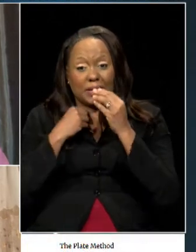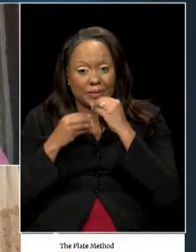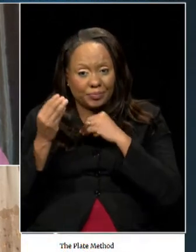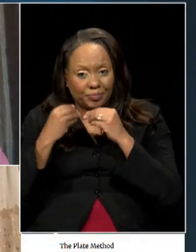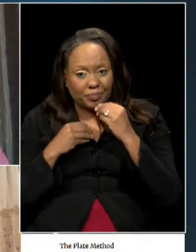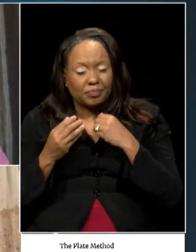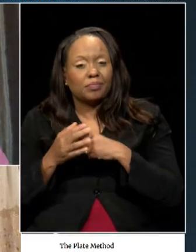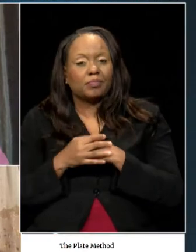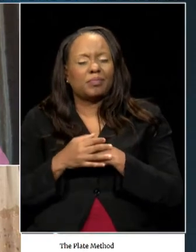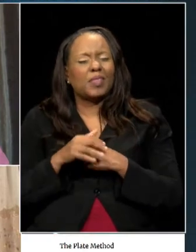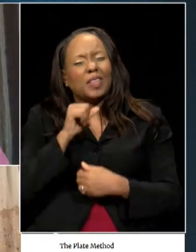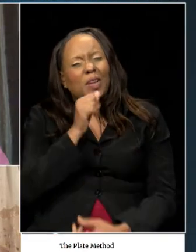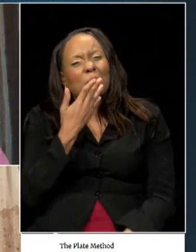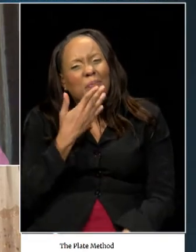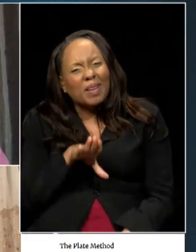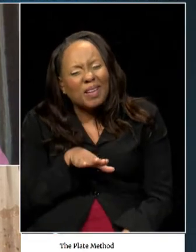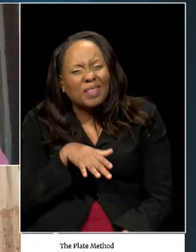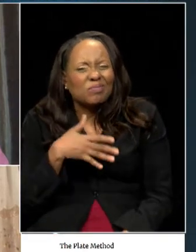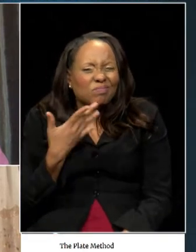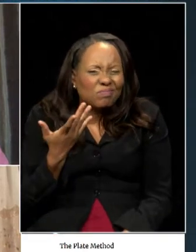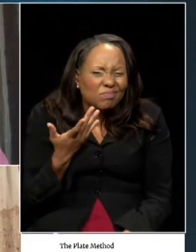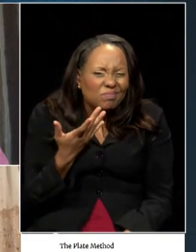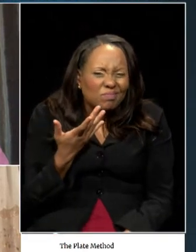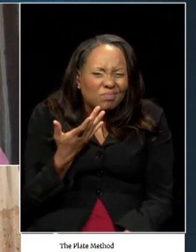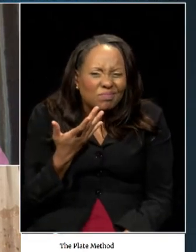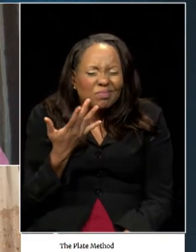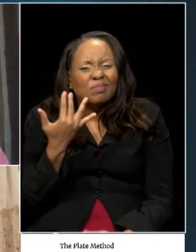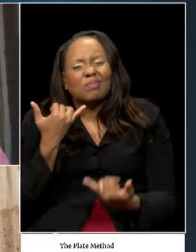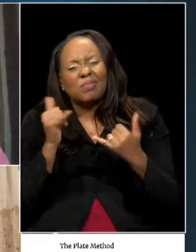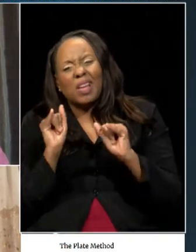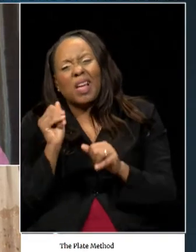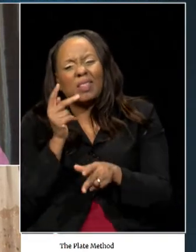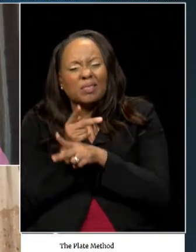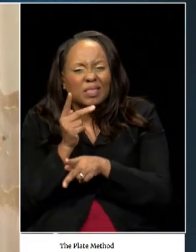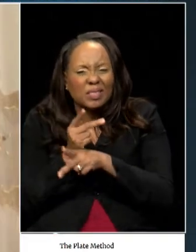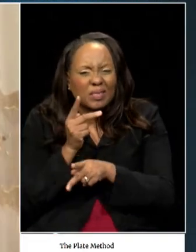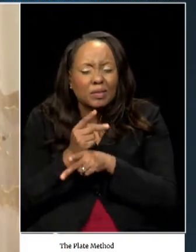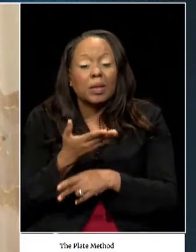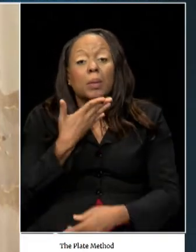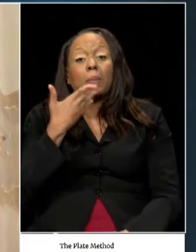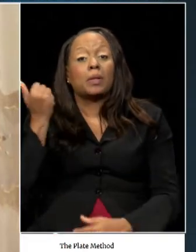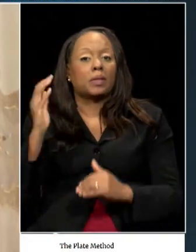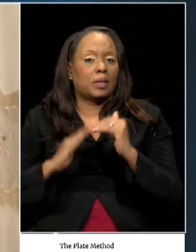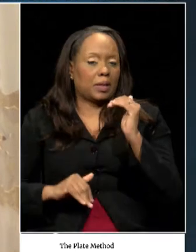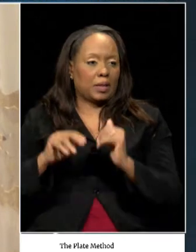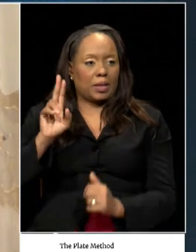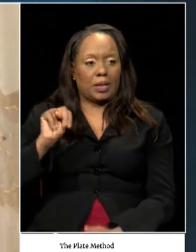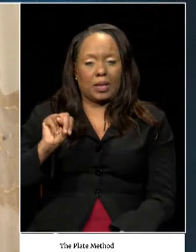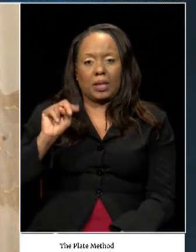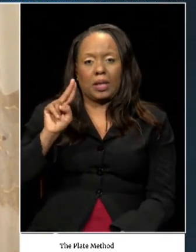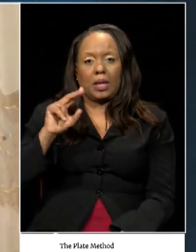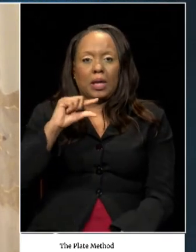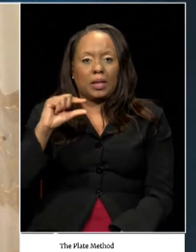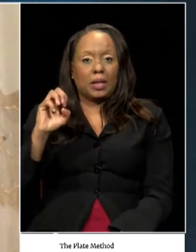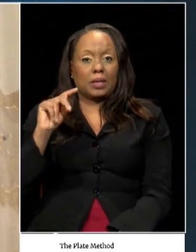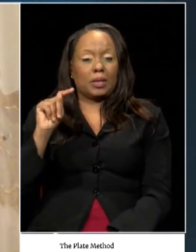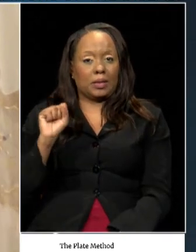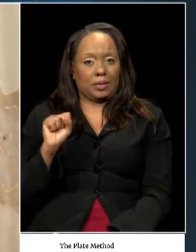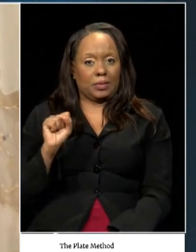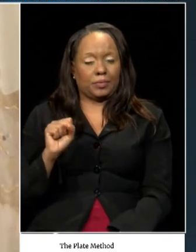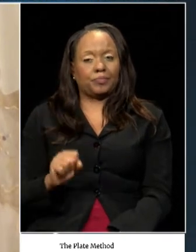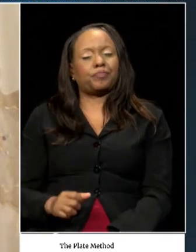so it's not bad. You still have to watch the sodium in it. It's still better than the nuggets. So mm-hmm. that's how I encourage people. You know, so